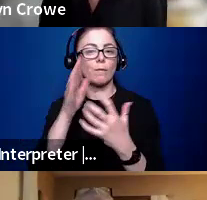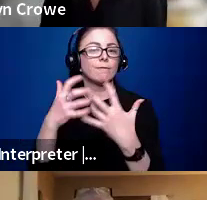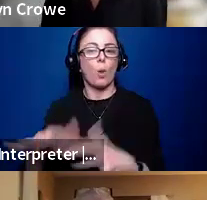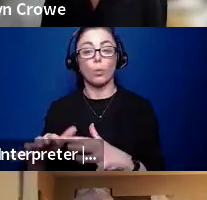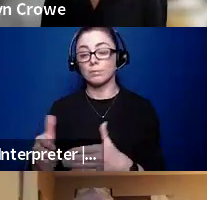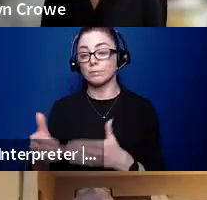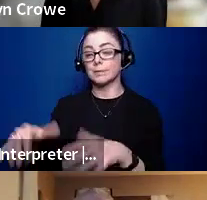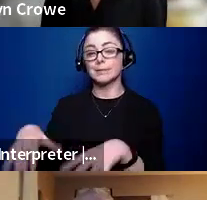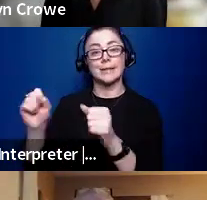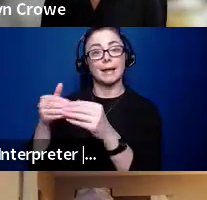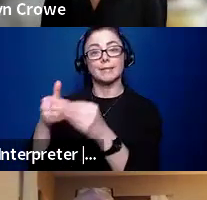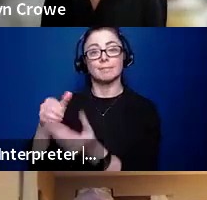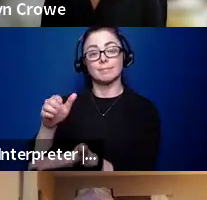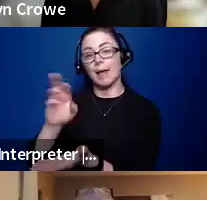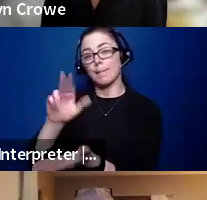Emma.